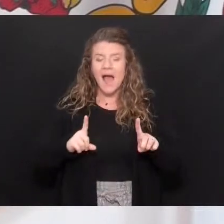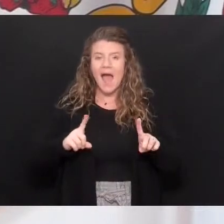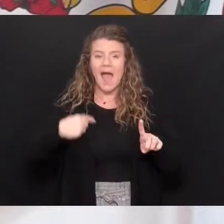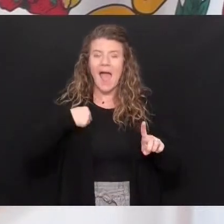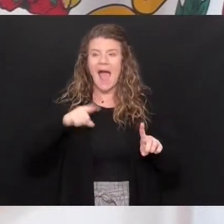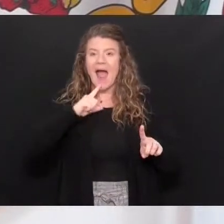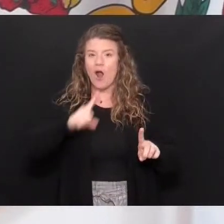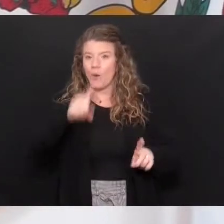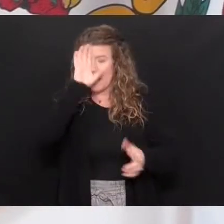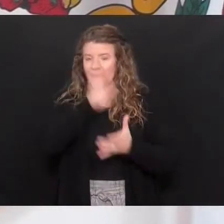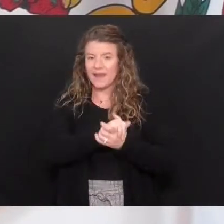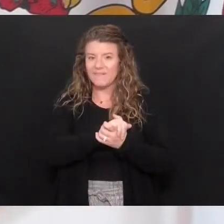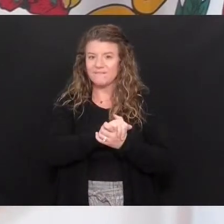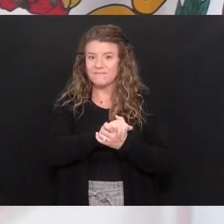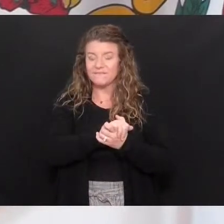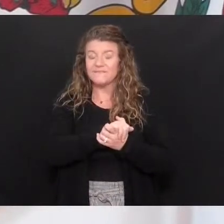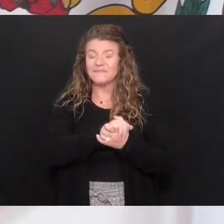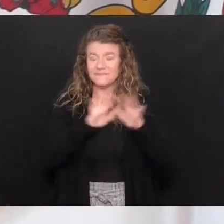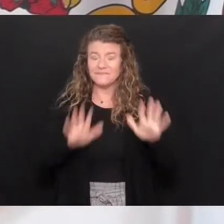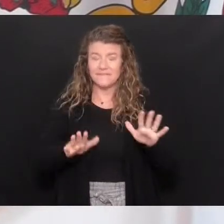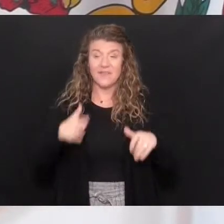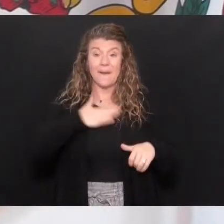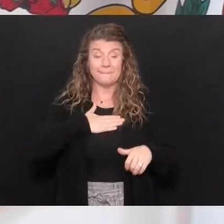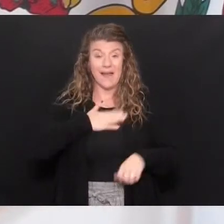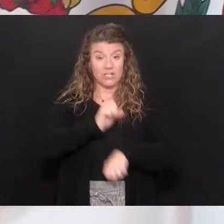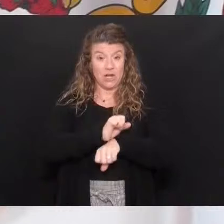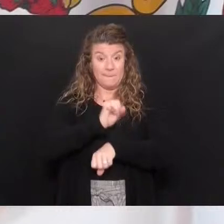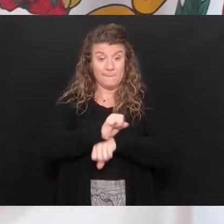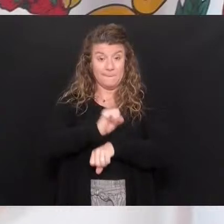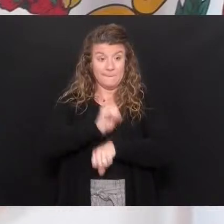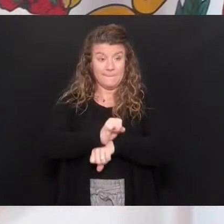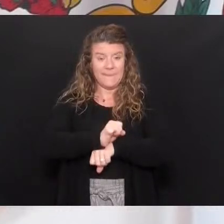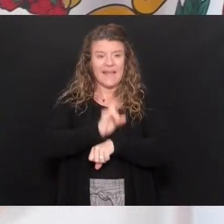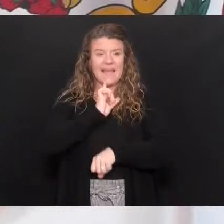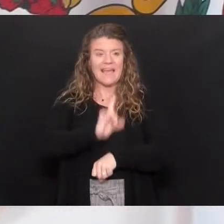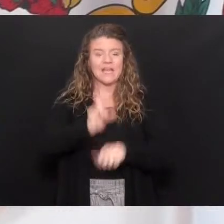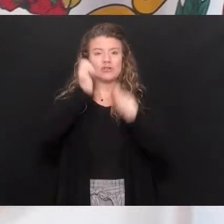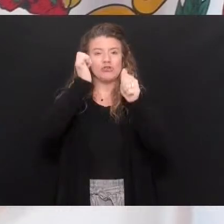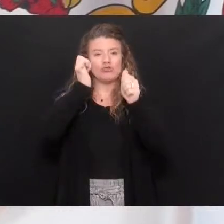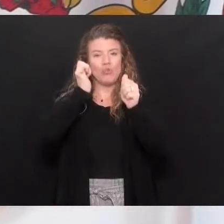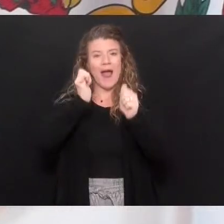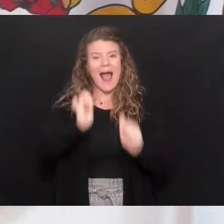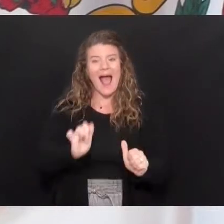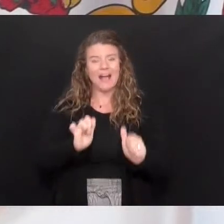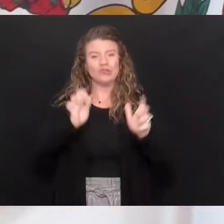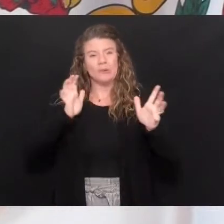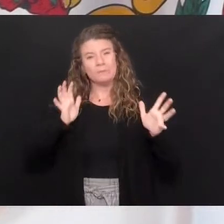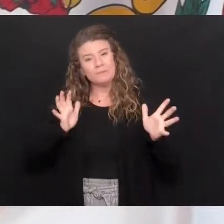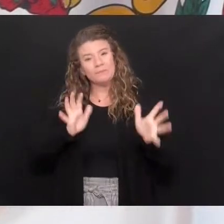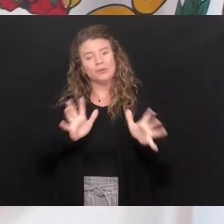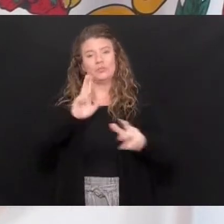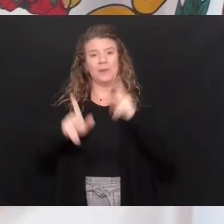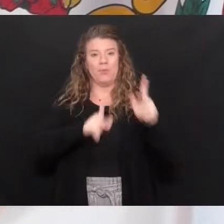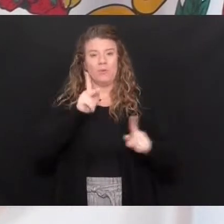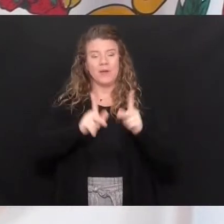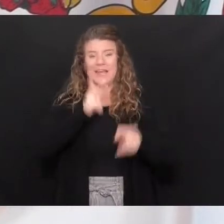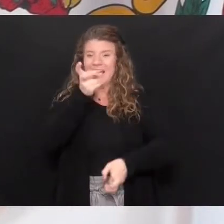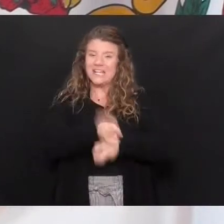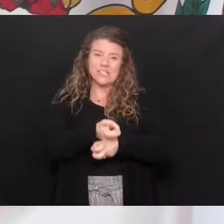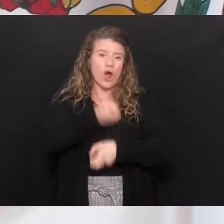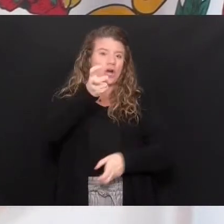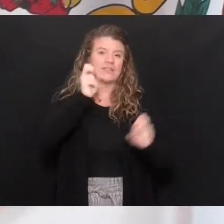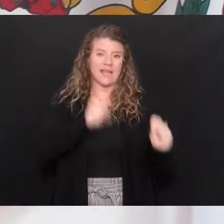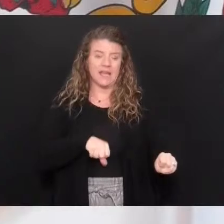really believe, June, that my job is to try to push people as hard as I